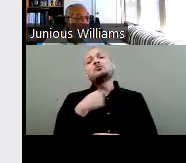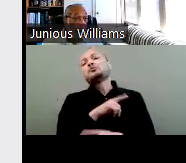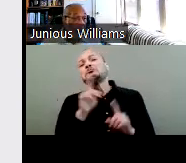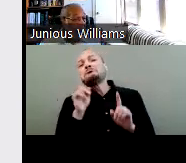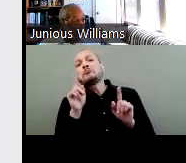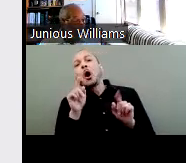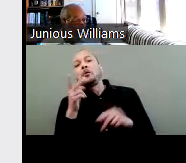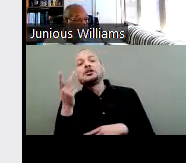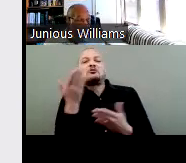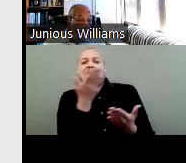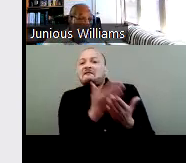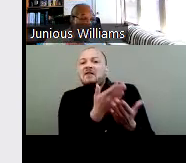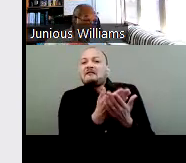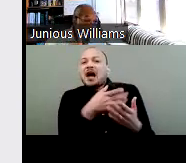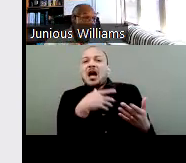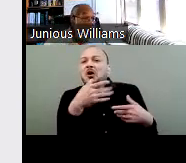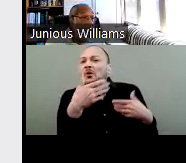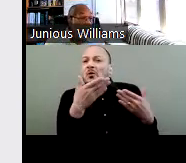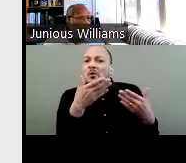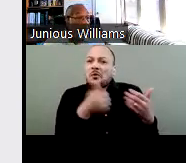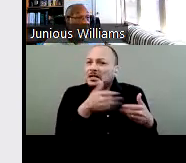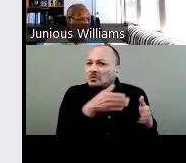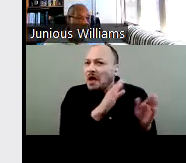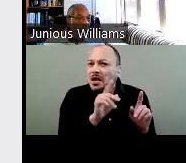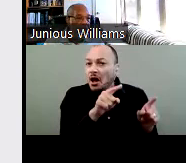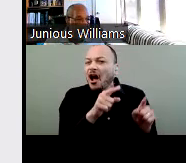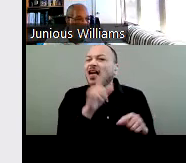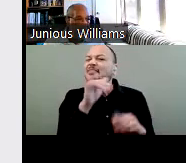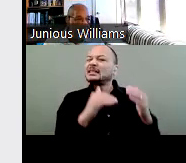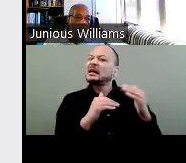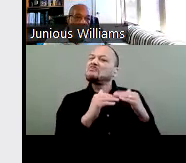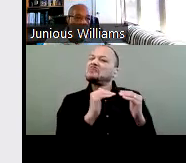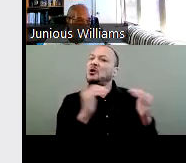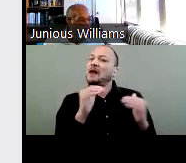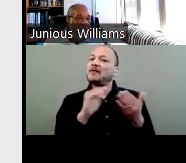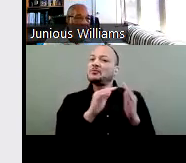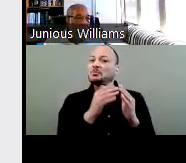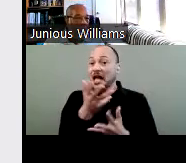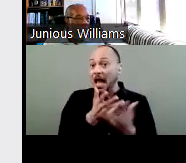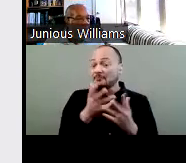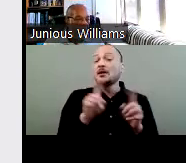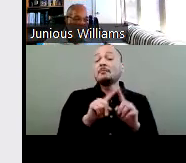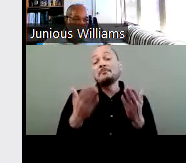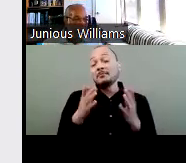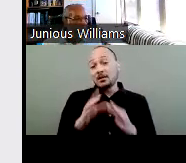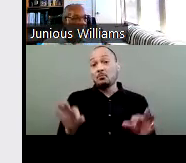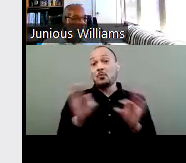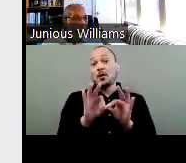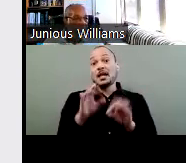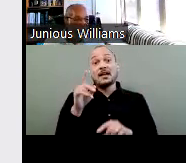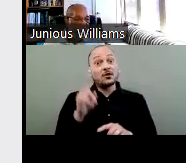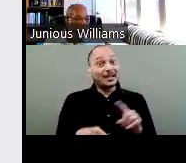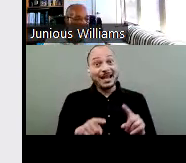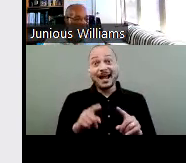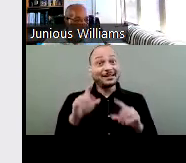verify direction. That's sort of a minimal level of community engagement, but it may be an important one. If you can't erect all